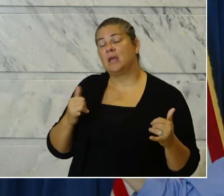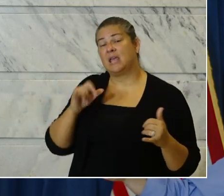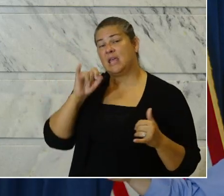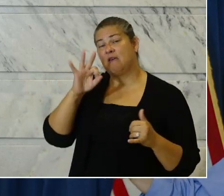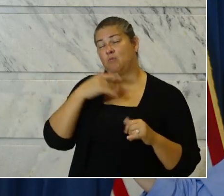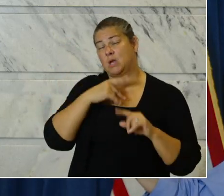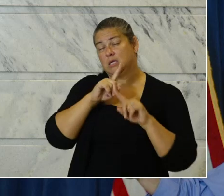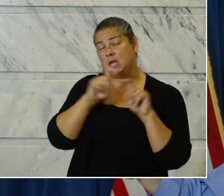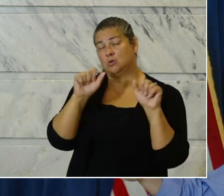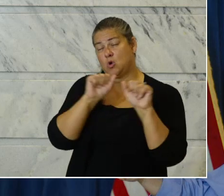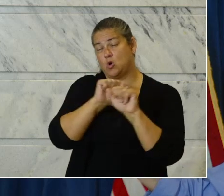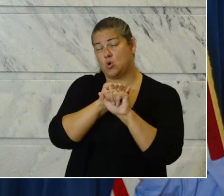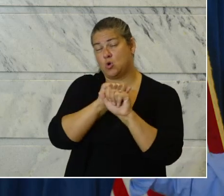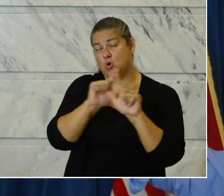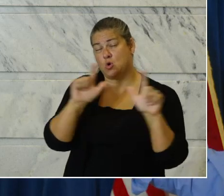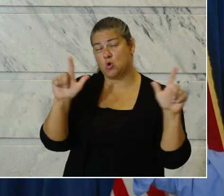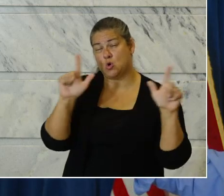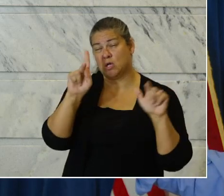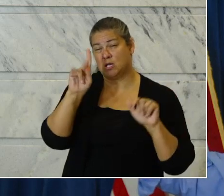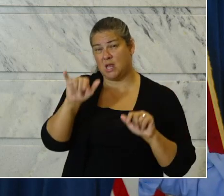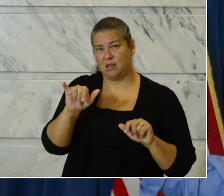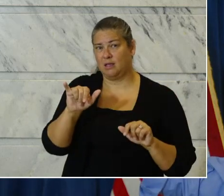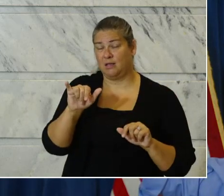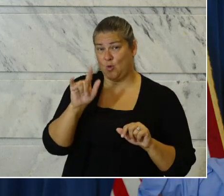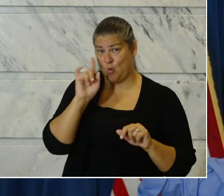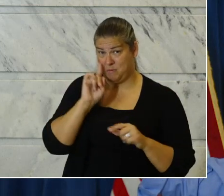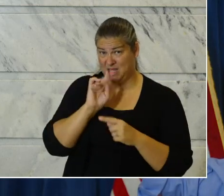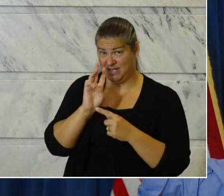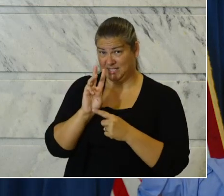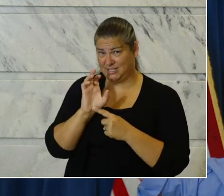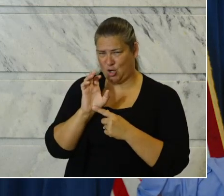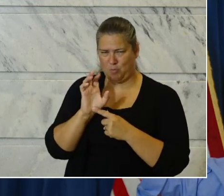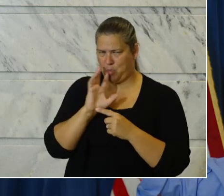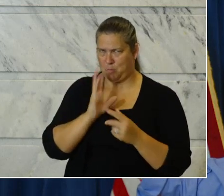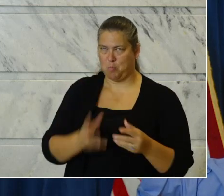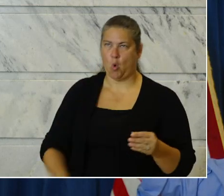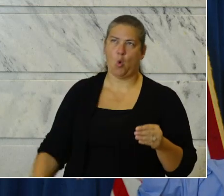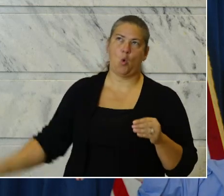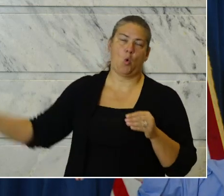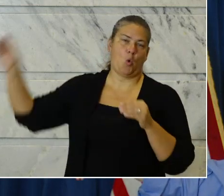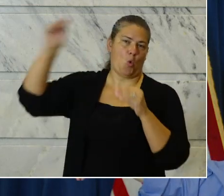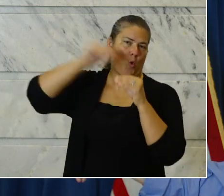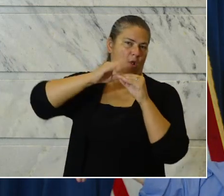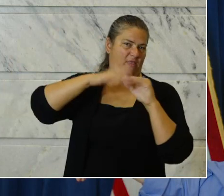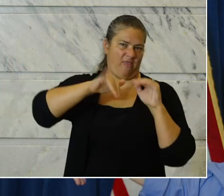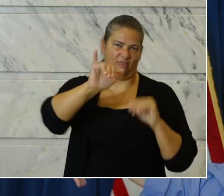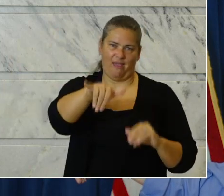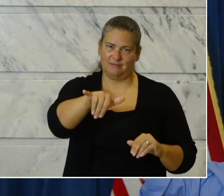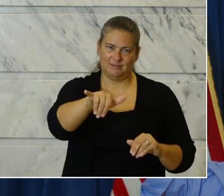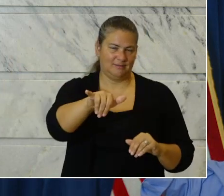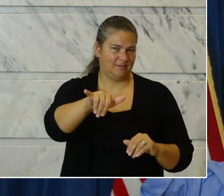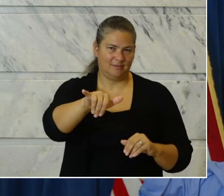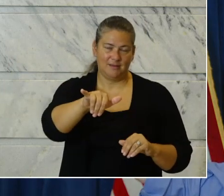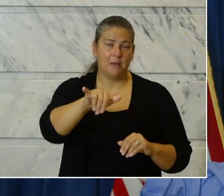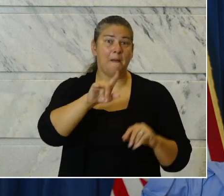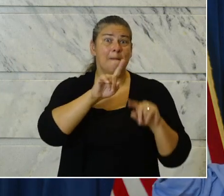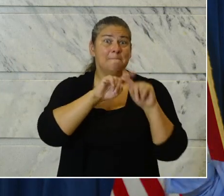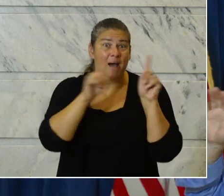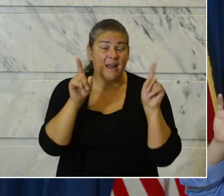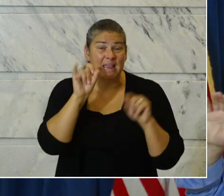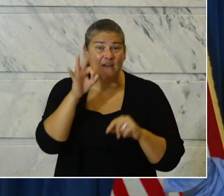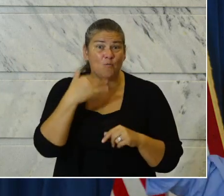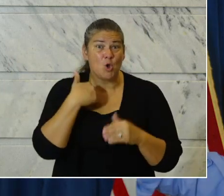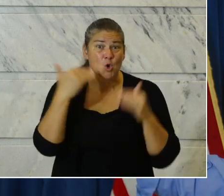everybody in Kentucky, we'd have a heck of a lot more than 600 cases. But guess what? We could immediately start the contact tracing, the